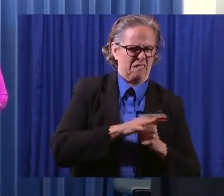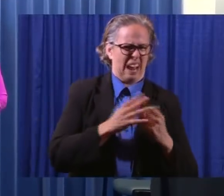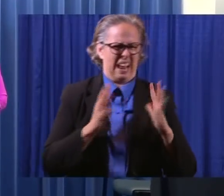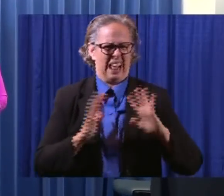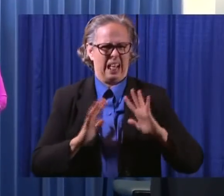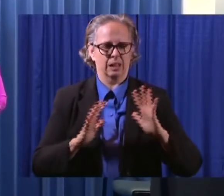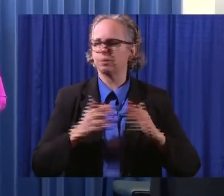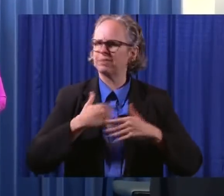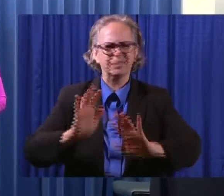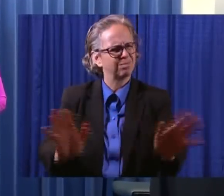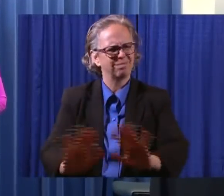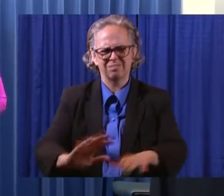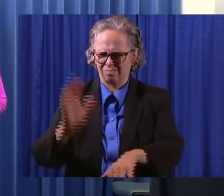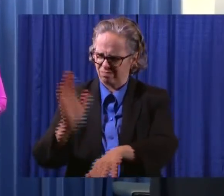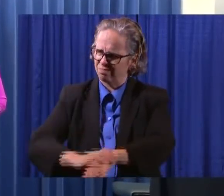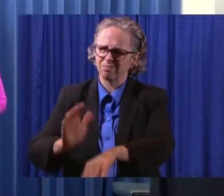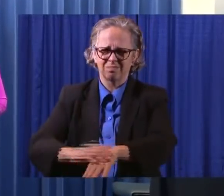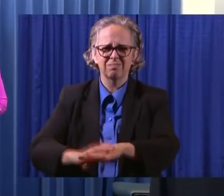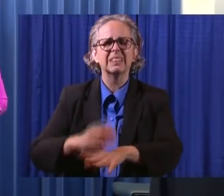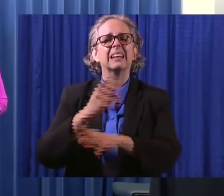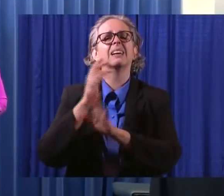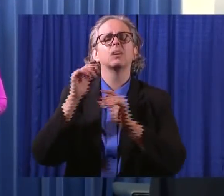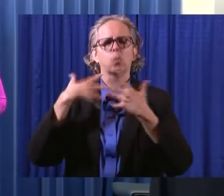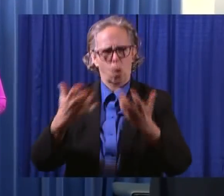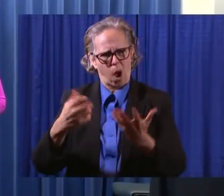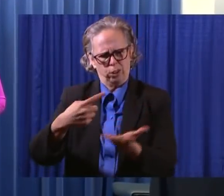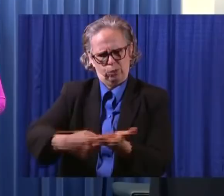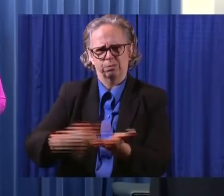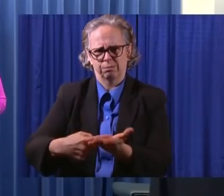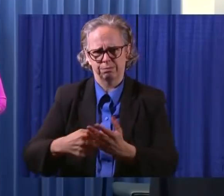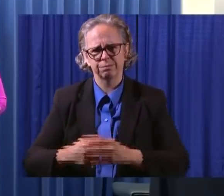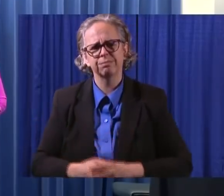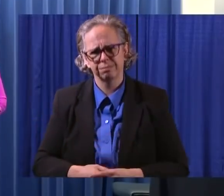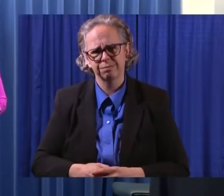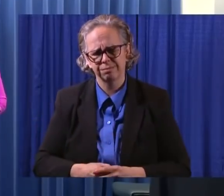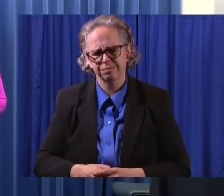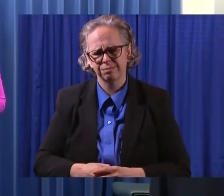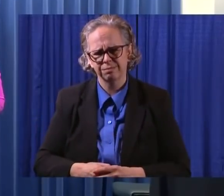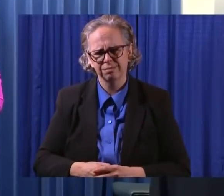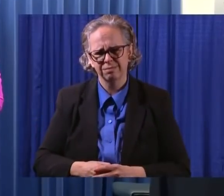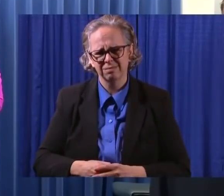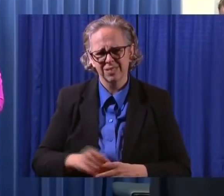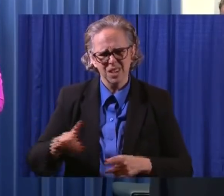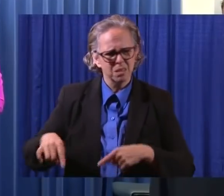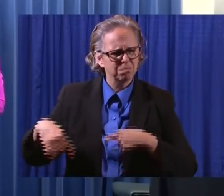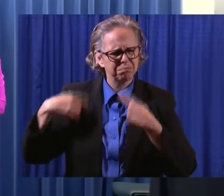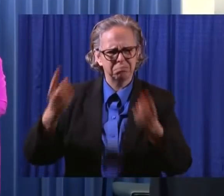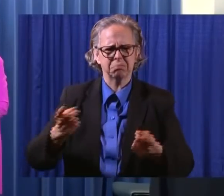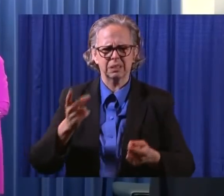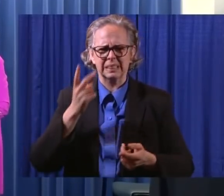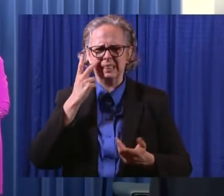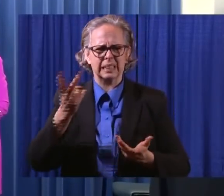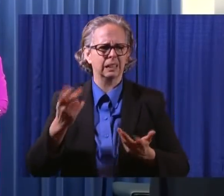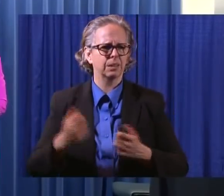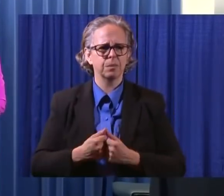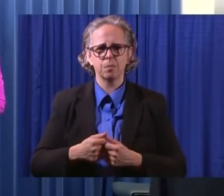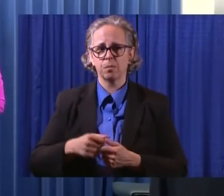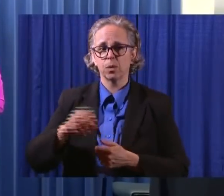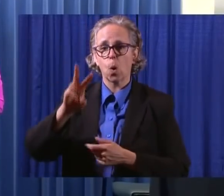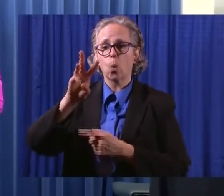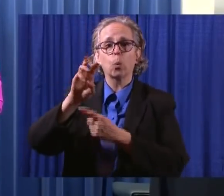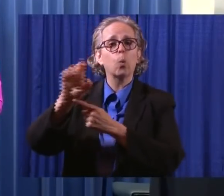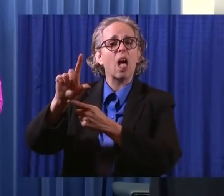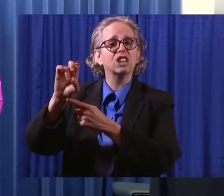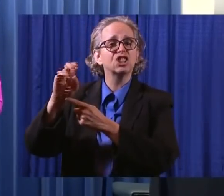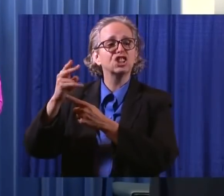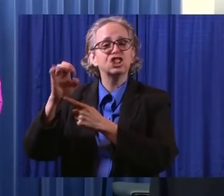time. What we've seen is there's been a significant reduction in the number of well-child visits for Ohio's children over the past